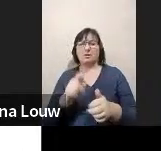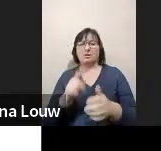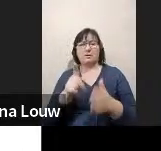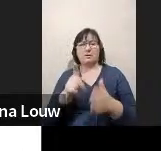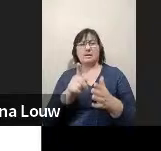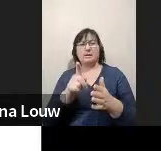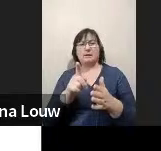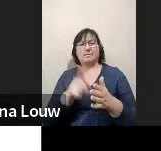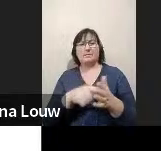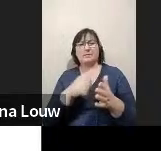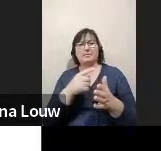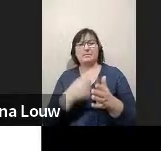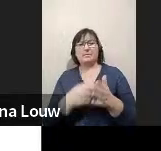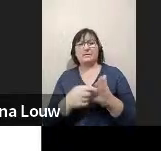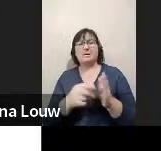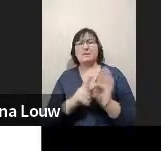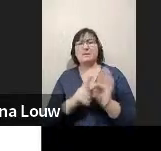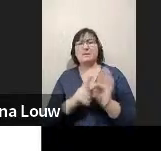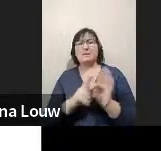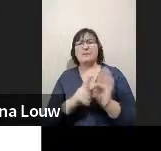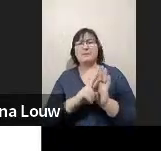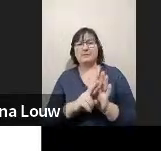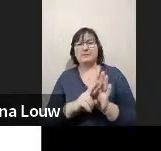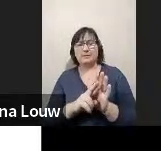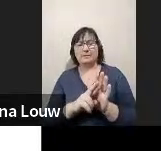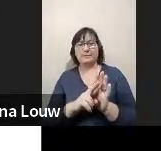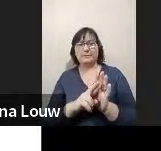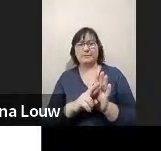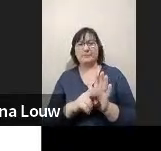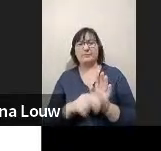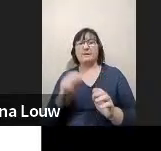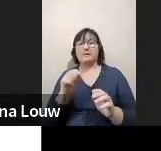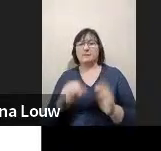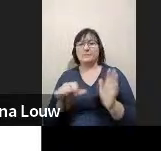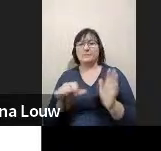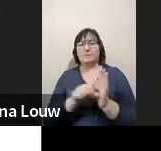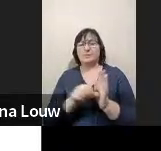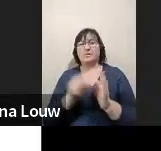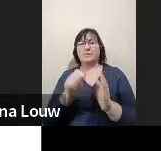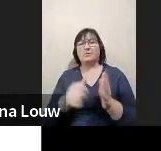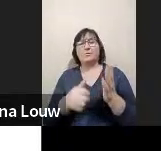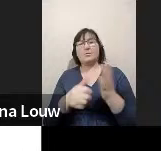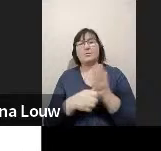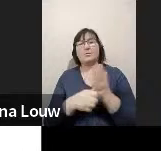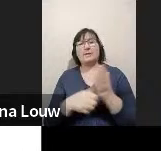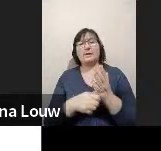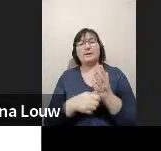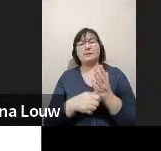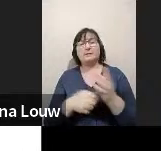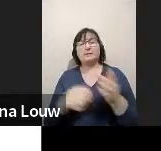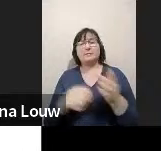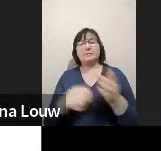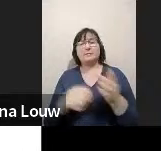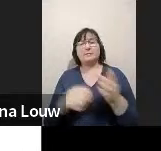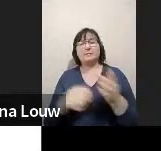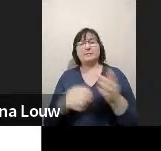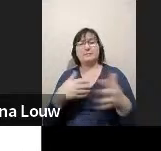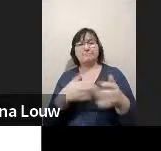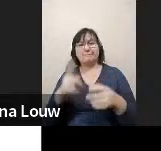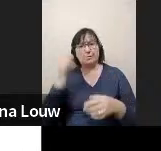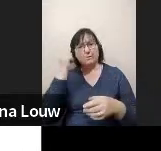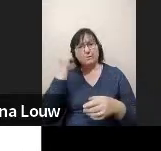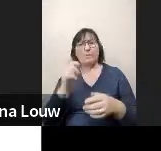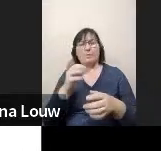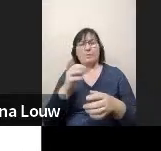representative, it is important for tax practitioners to be familiar with the definition of a registered representative and